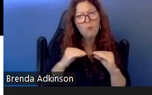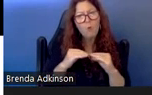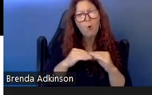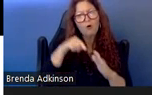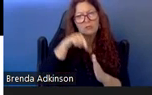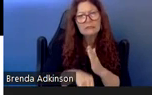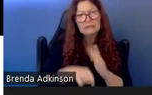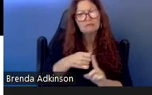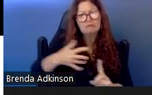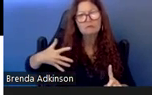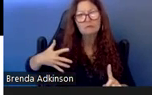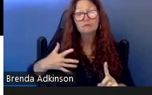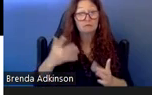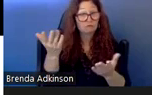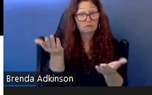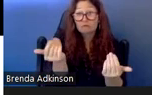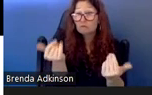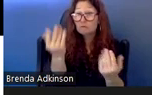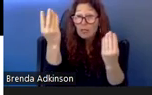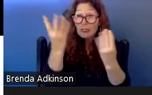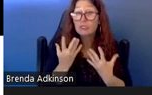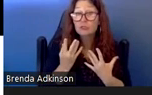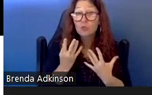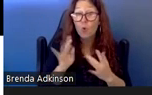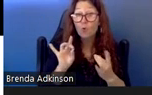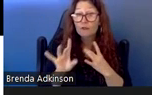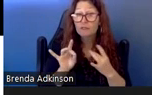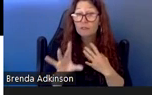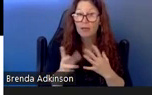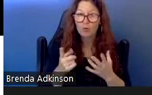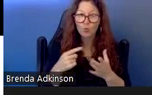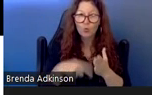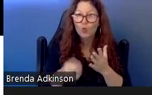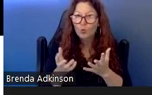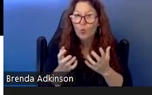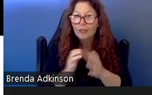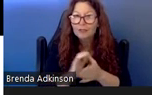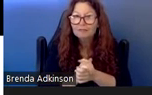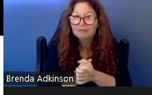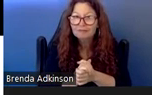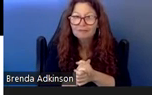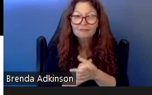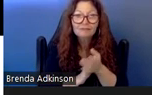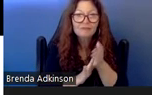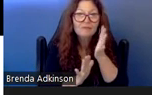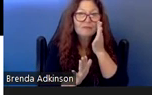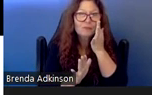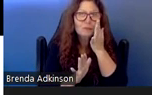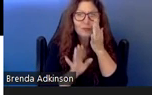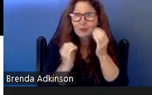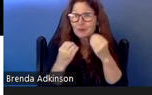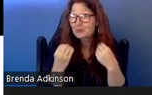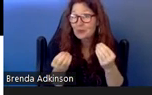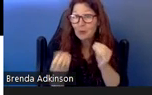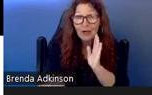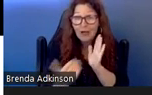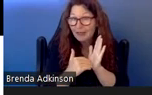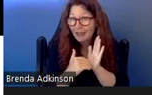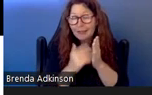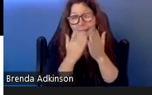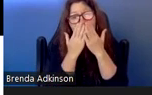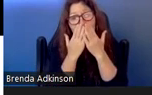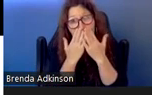depth with, we appreciate that feedback that you can provide. So with that, again, want to